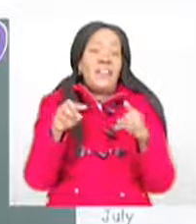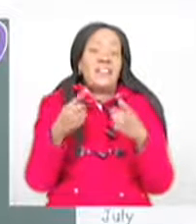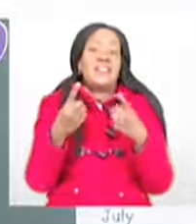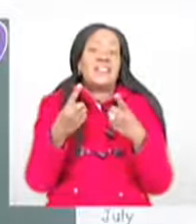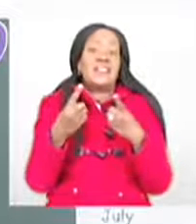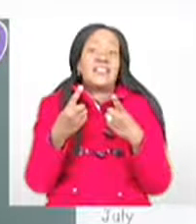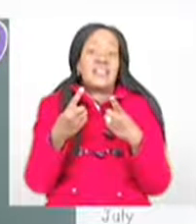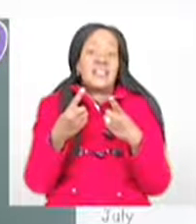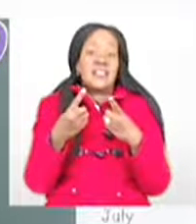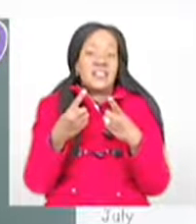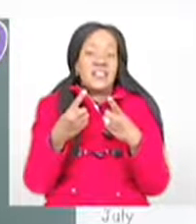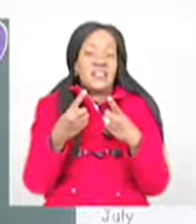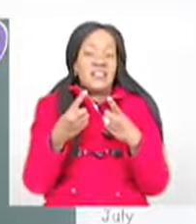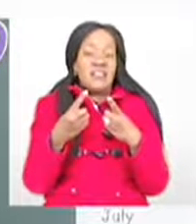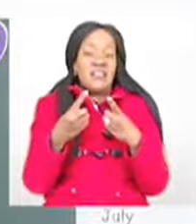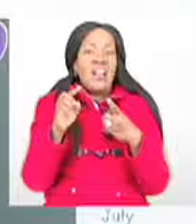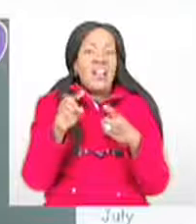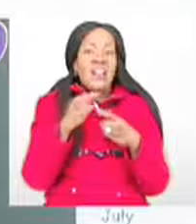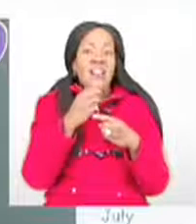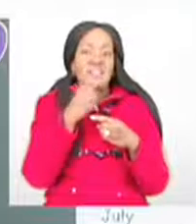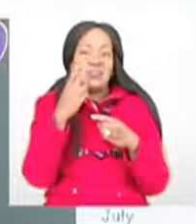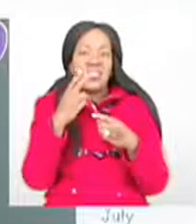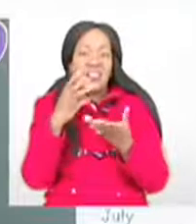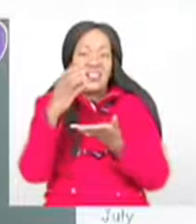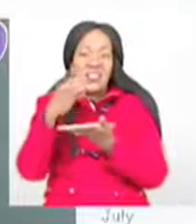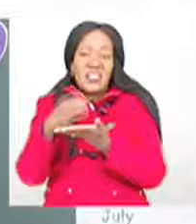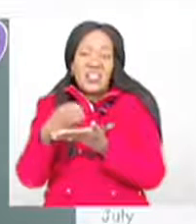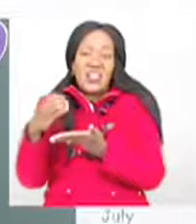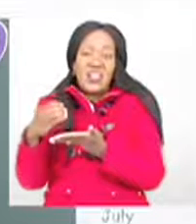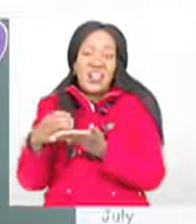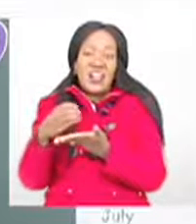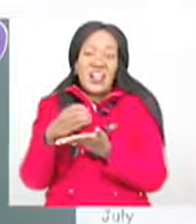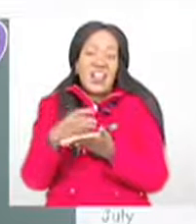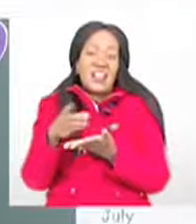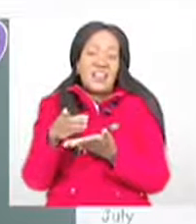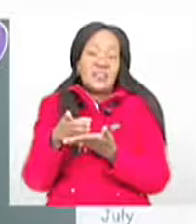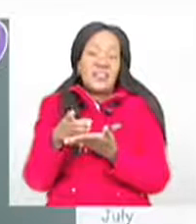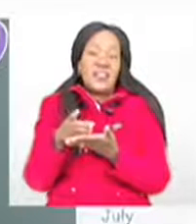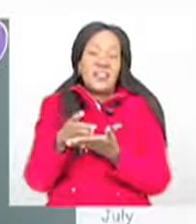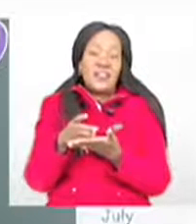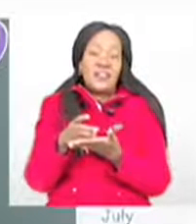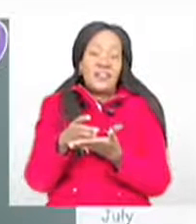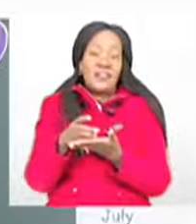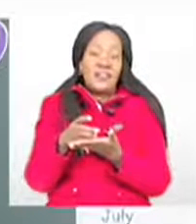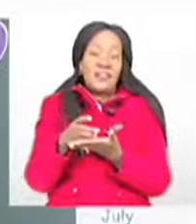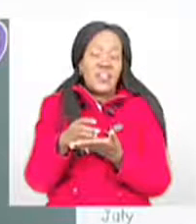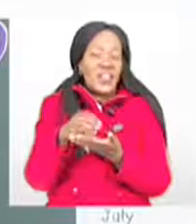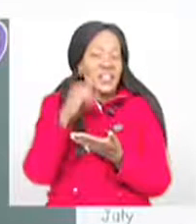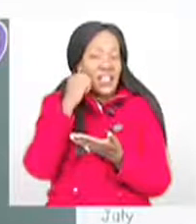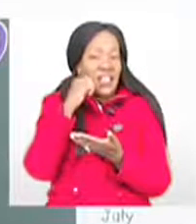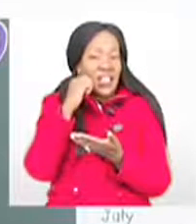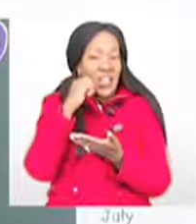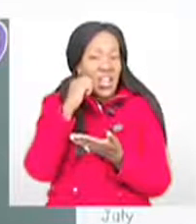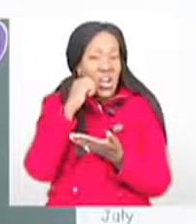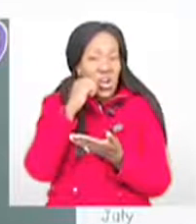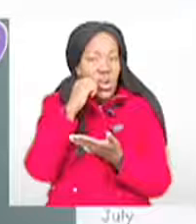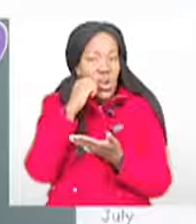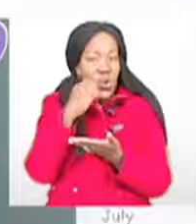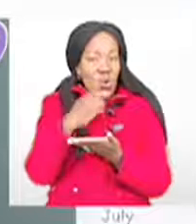at these mugs or cups lined up here. I have a yellow